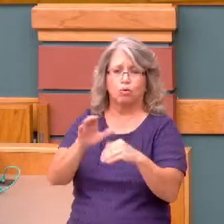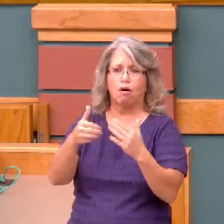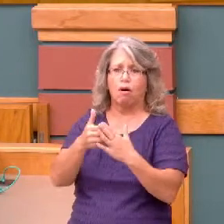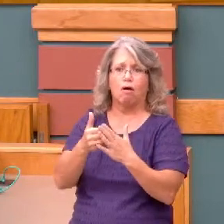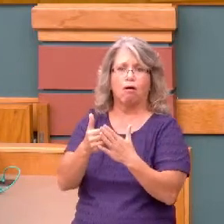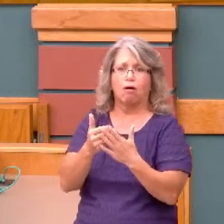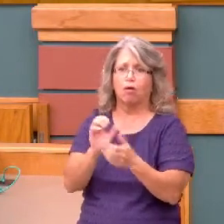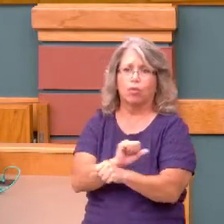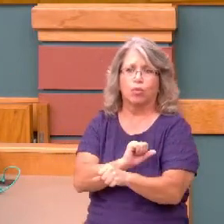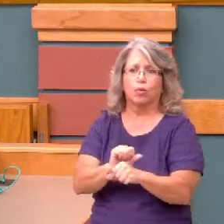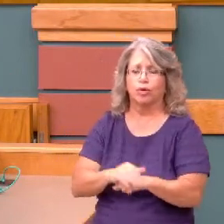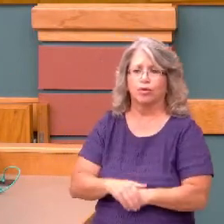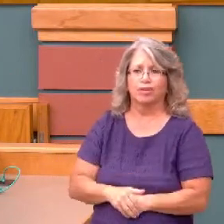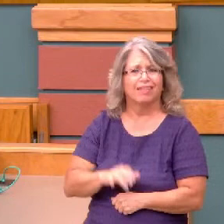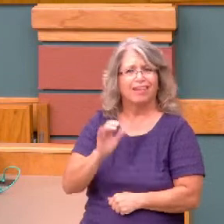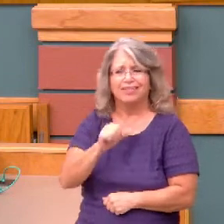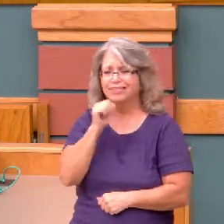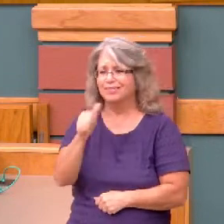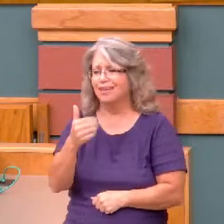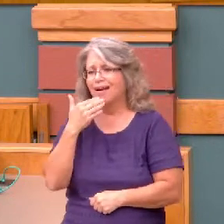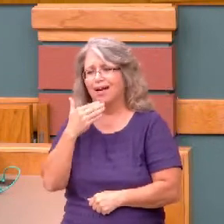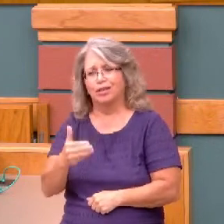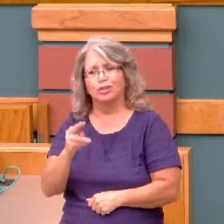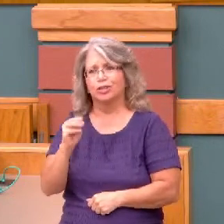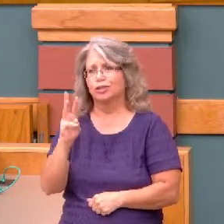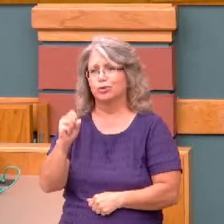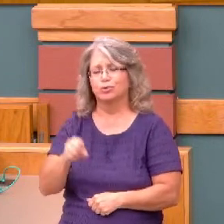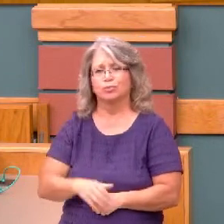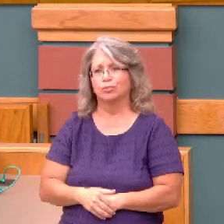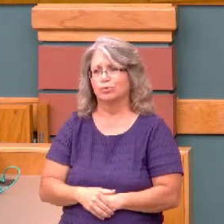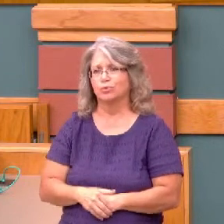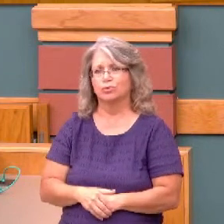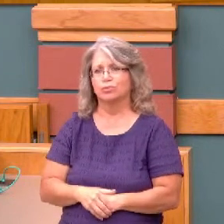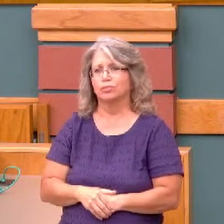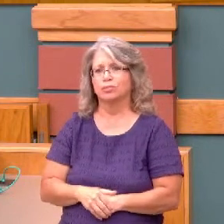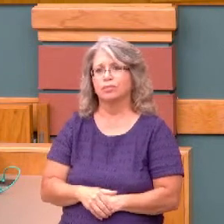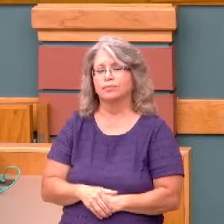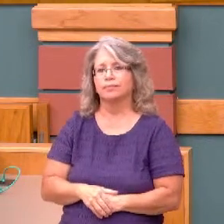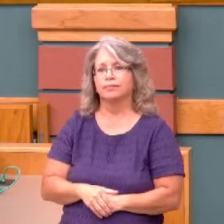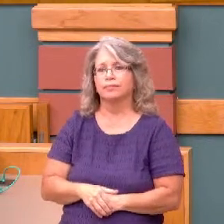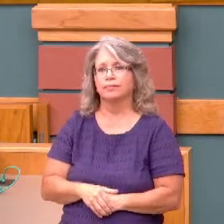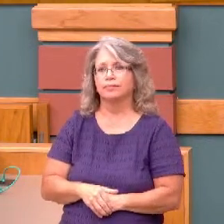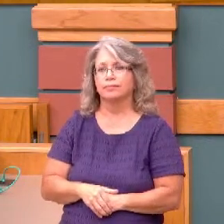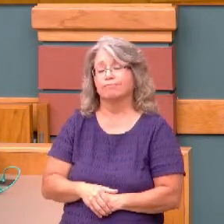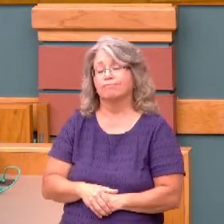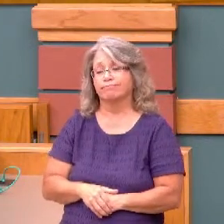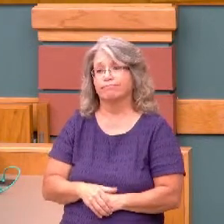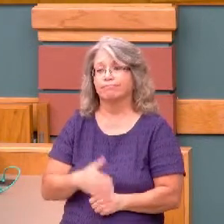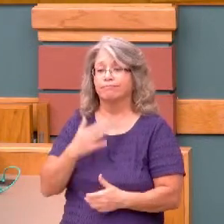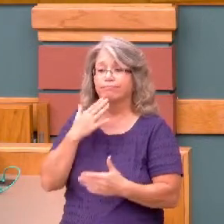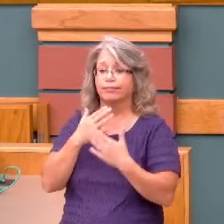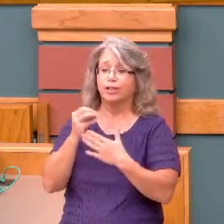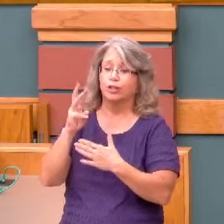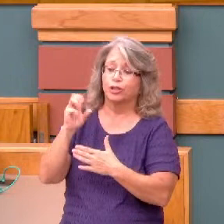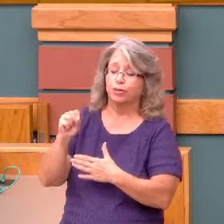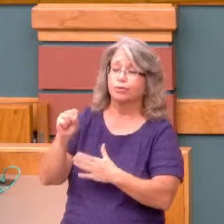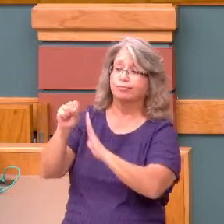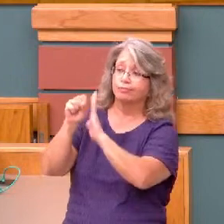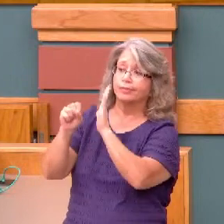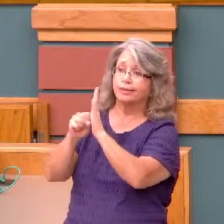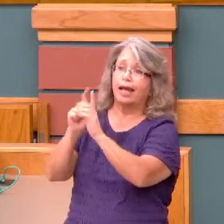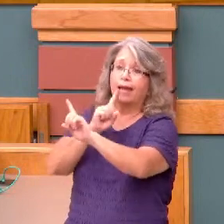There's no good news in that, other than the fact that the state answered our request. That's always